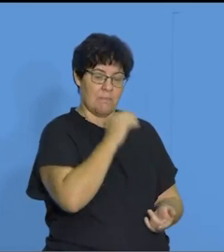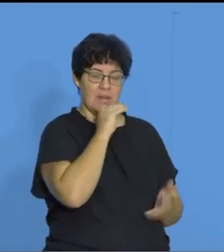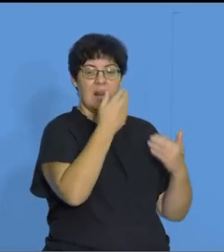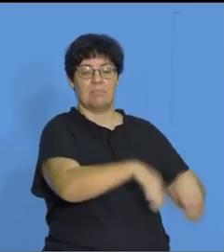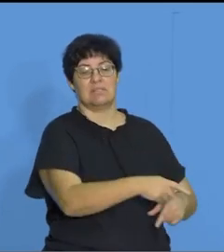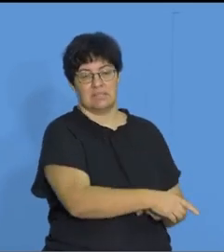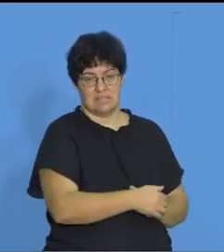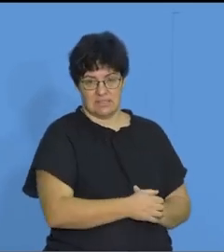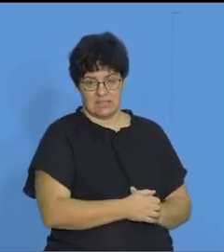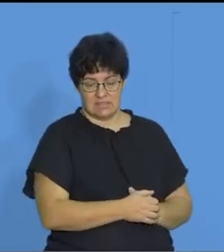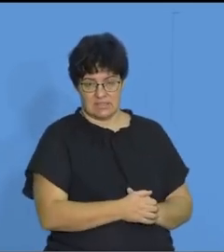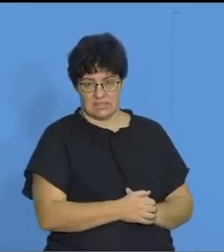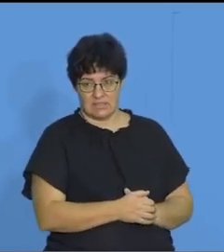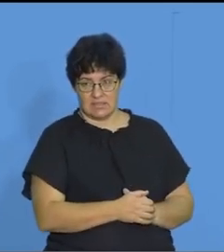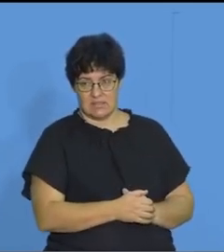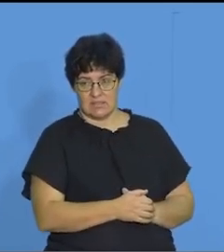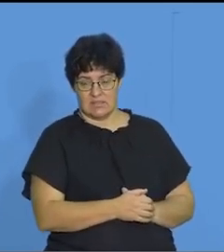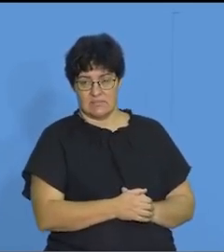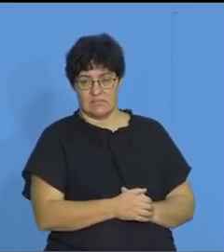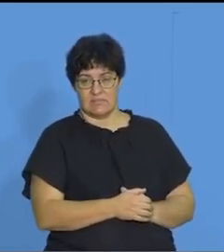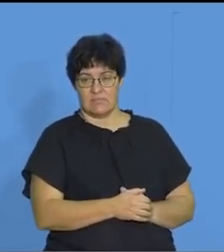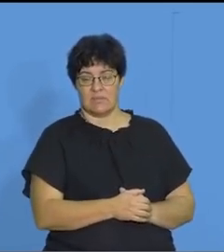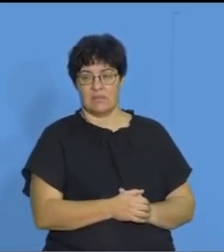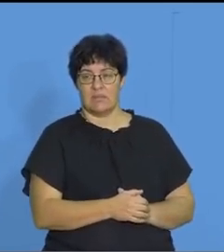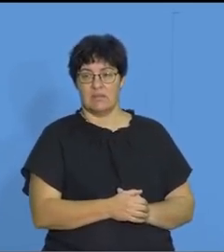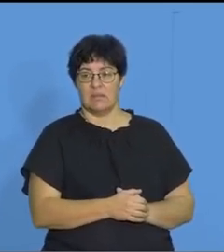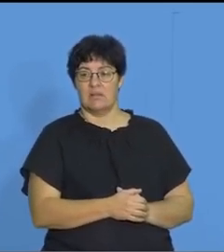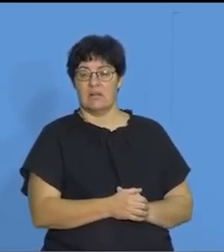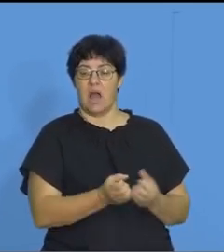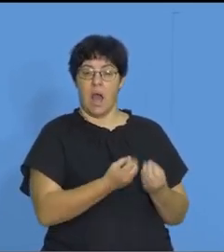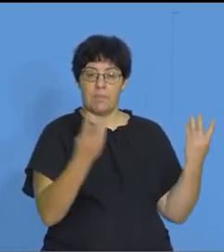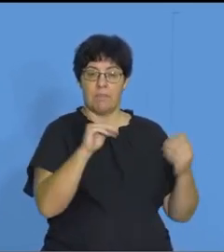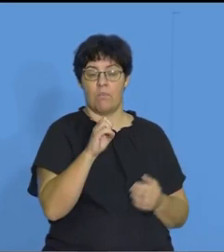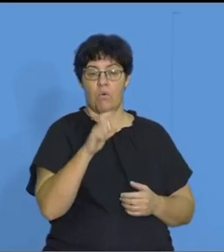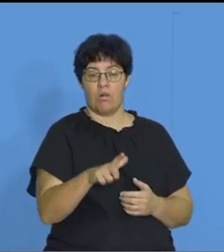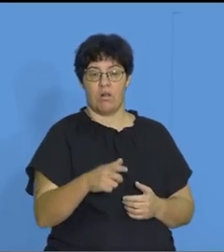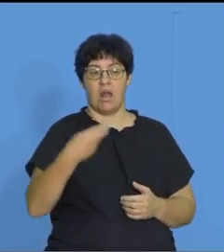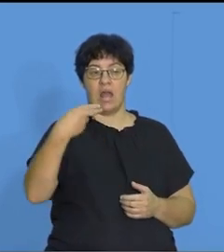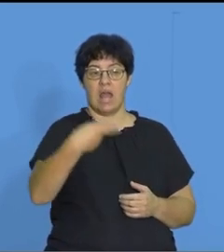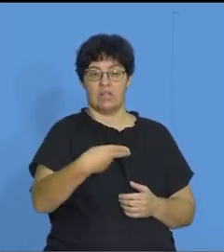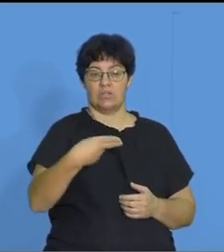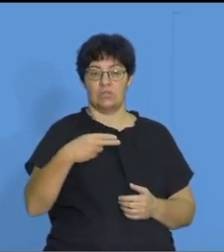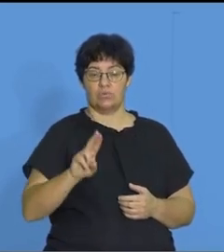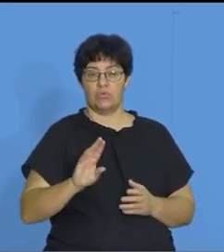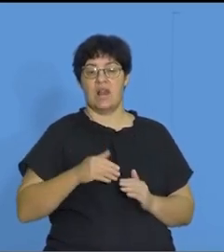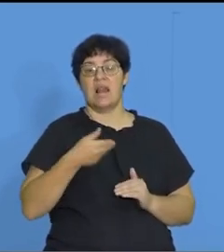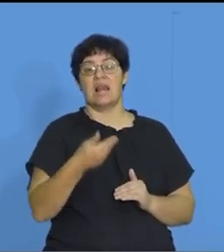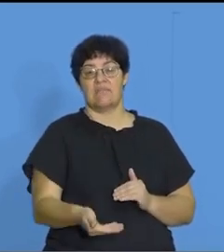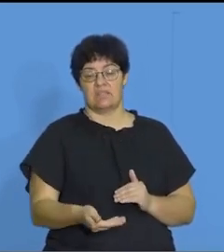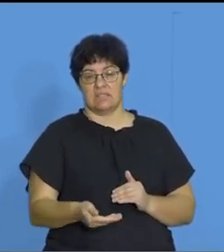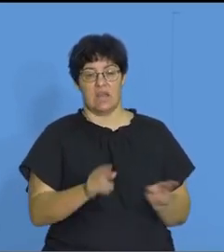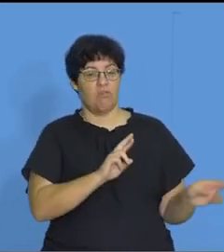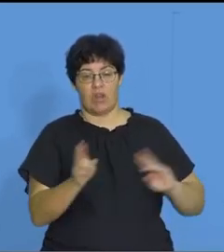used up in the reaction, and then it becomes our limiting reagent. Now, how many moles of hydrogen will